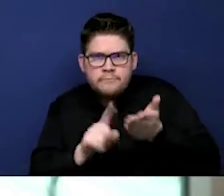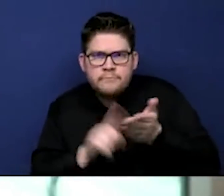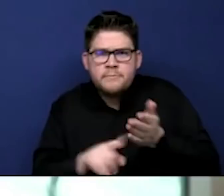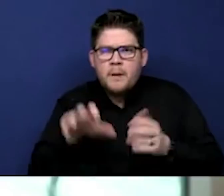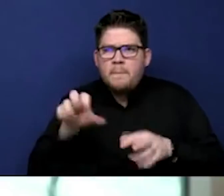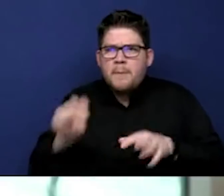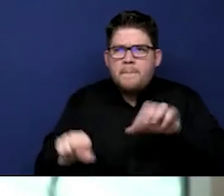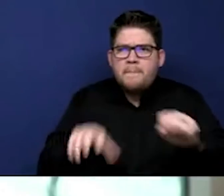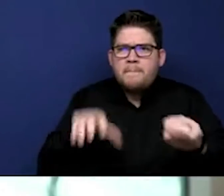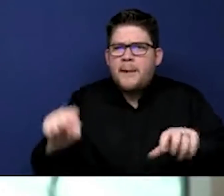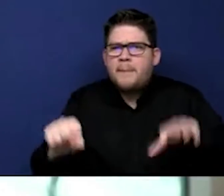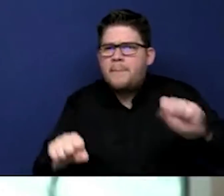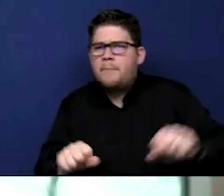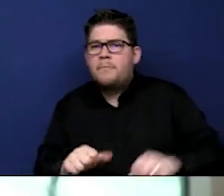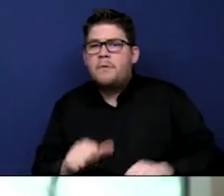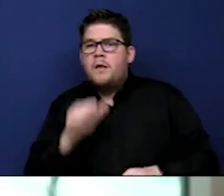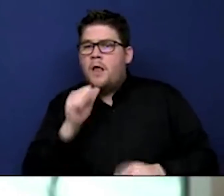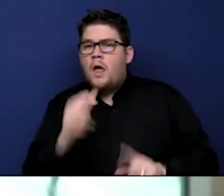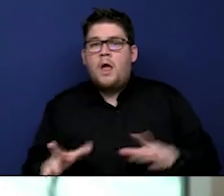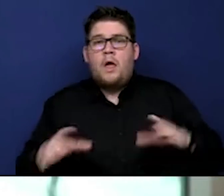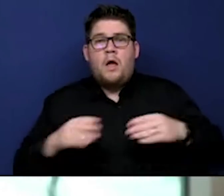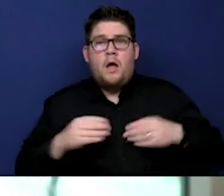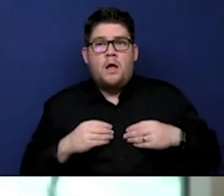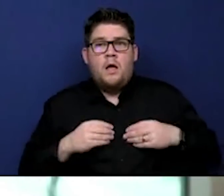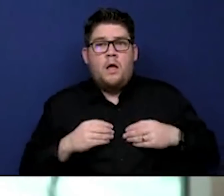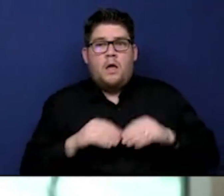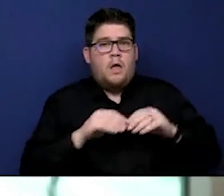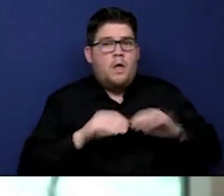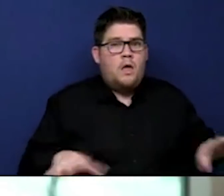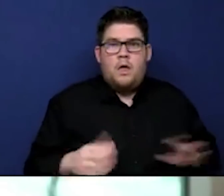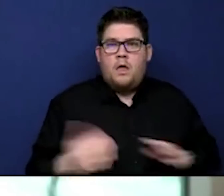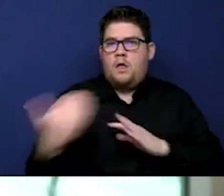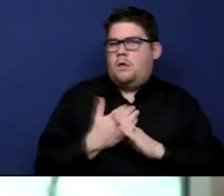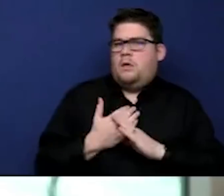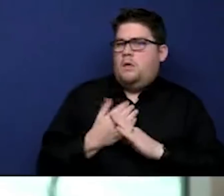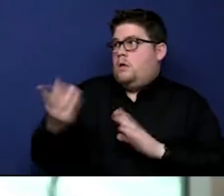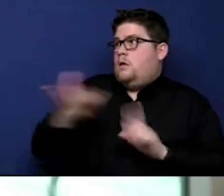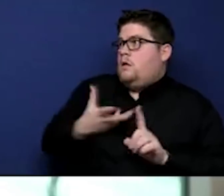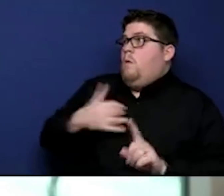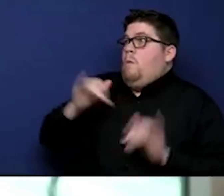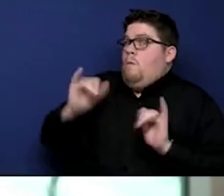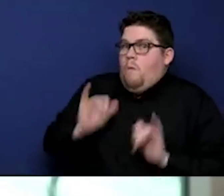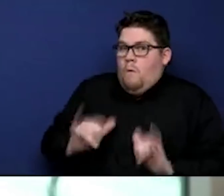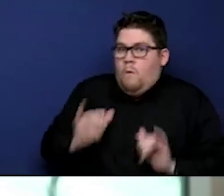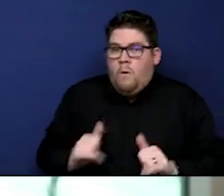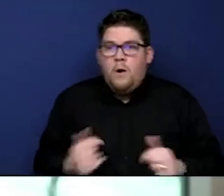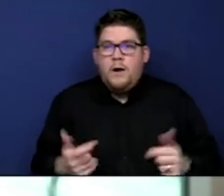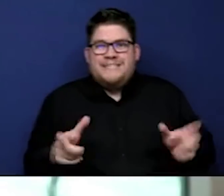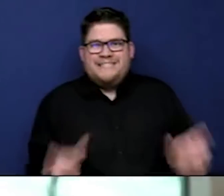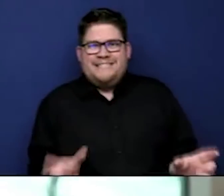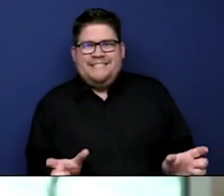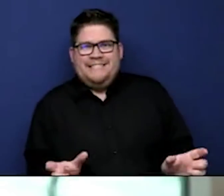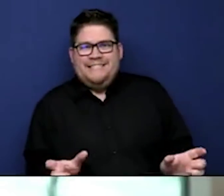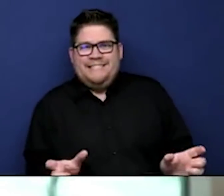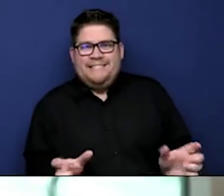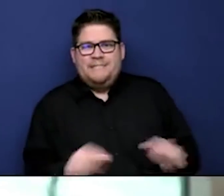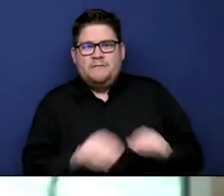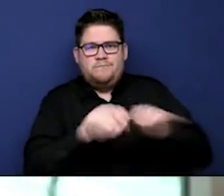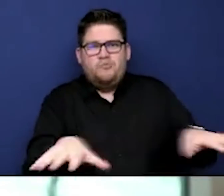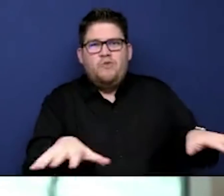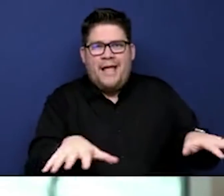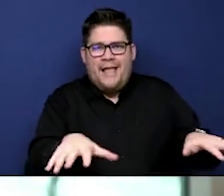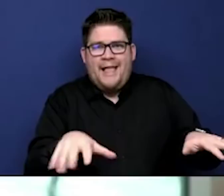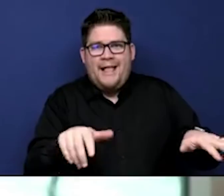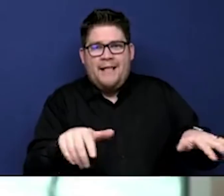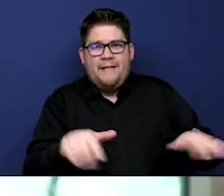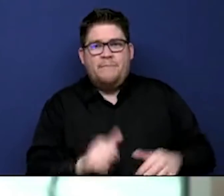of transmission. But as we know, that takes time because the incubation period is 14 days,